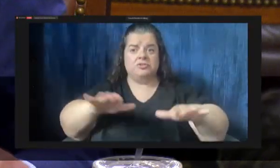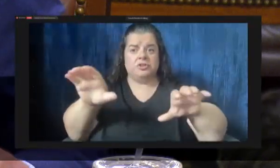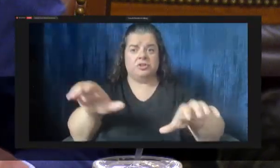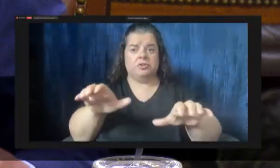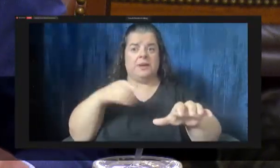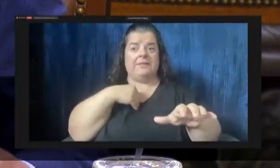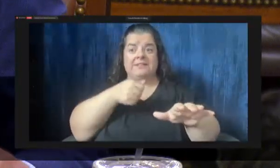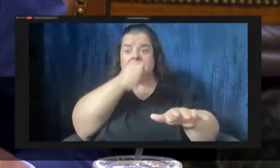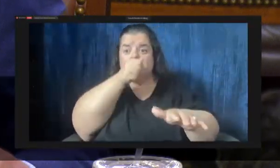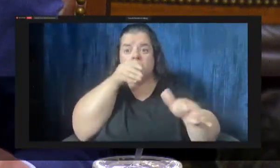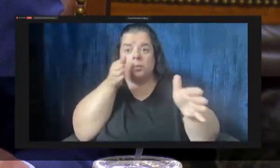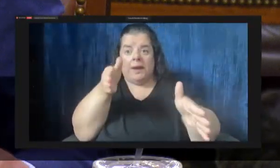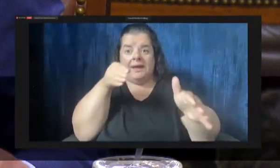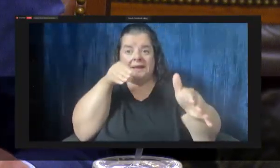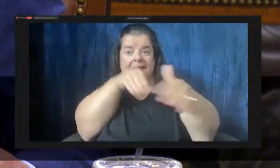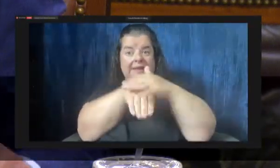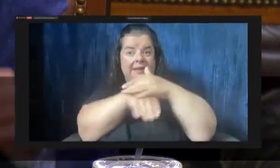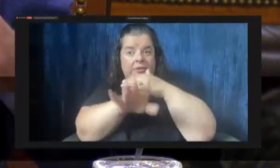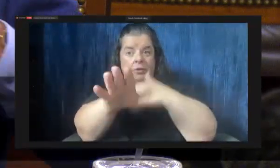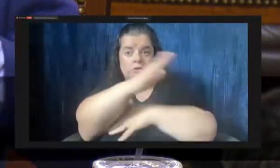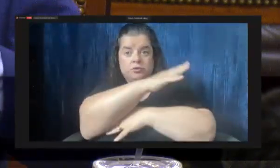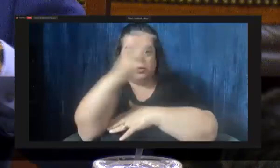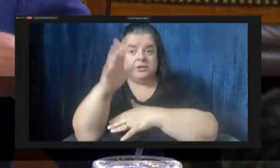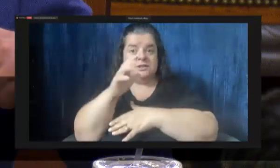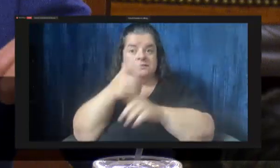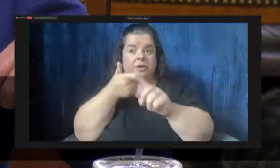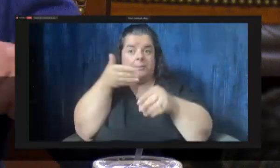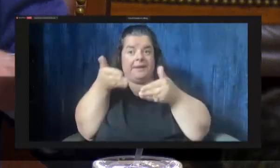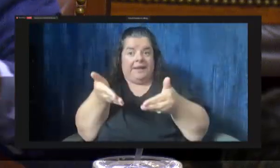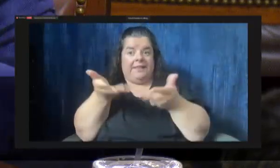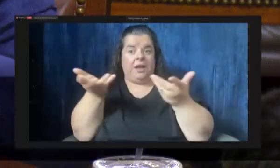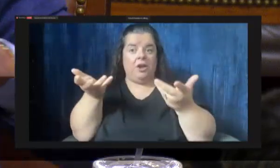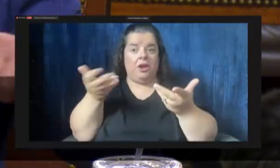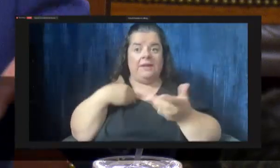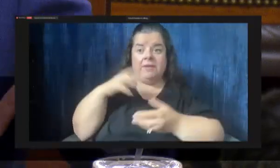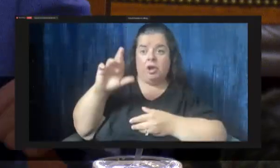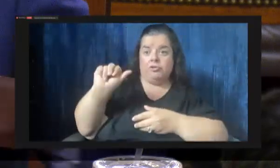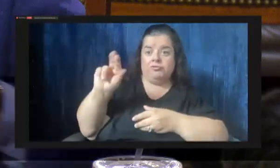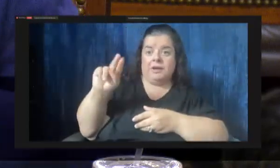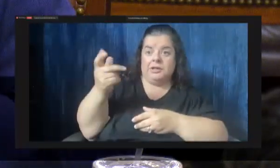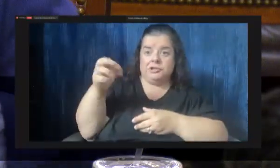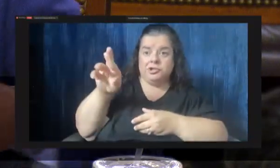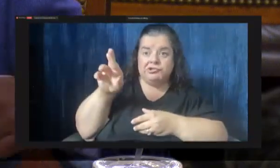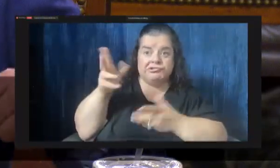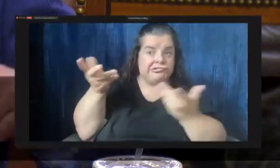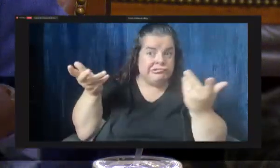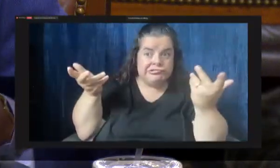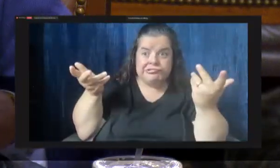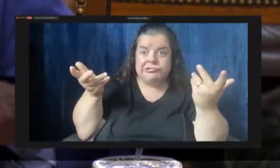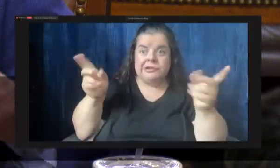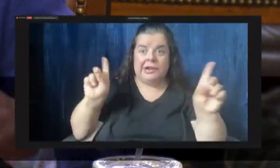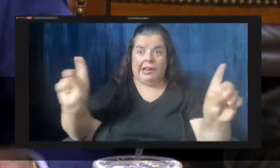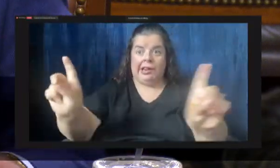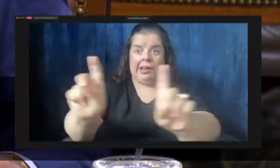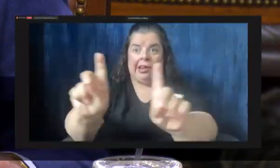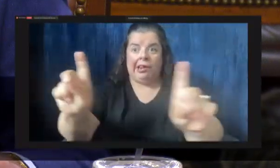into those woods from being in there? And are we going to have rangers kind of circumferencing the